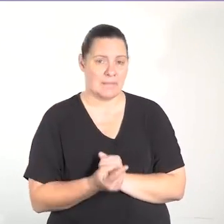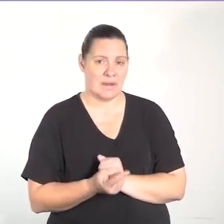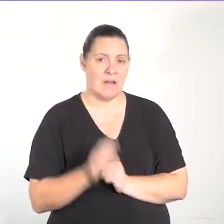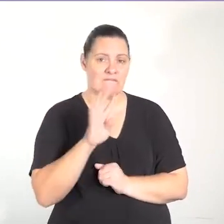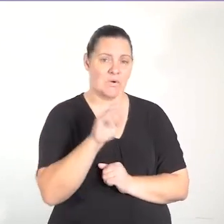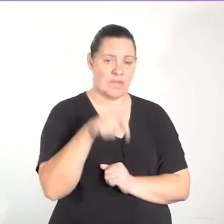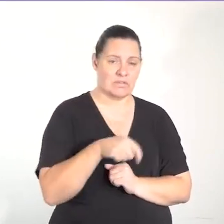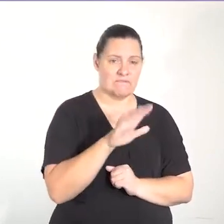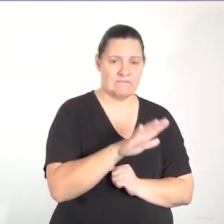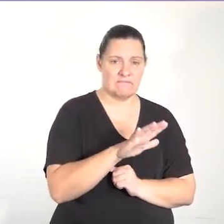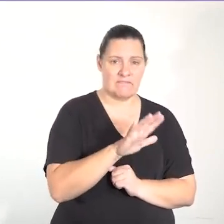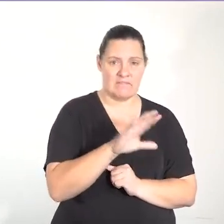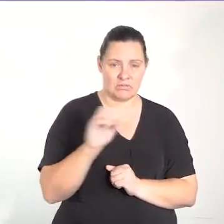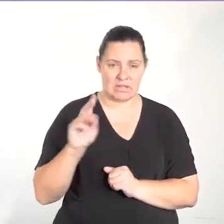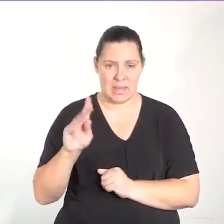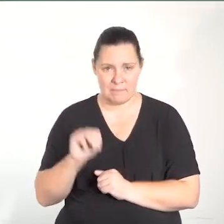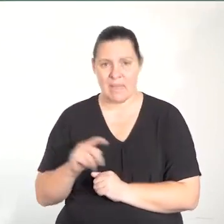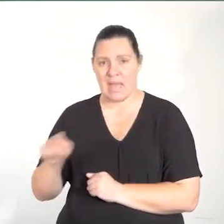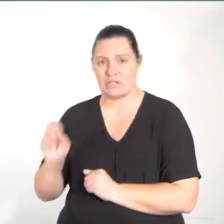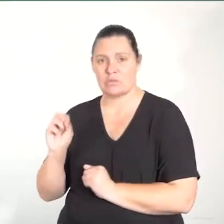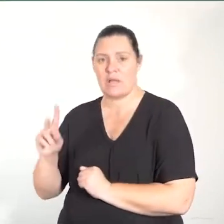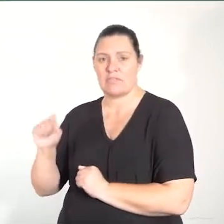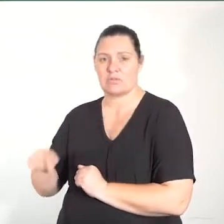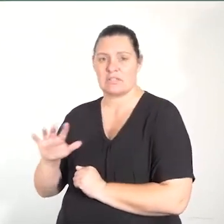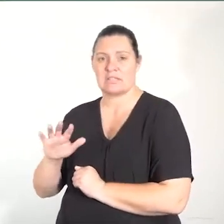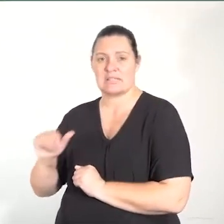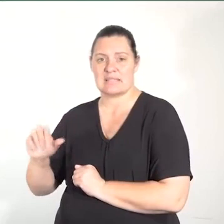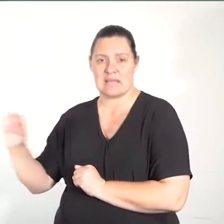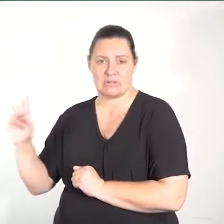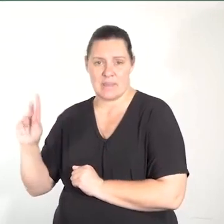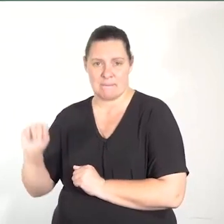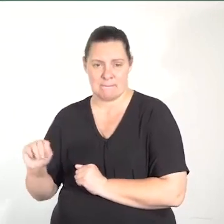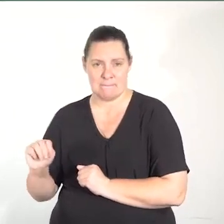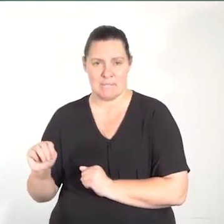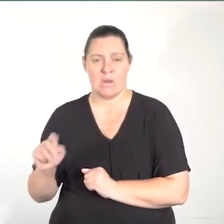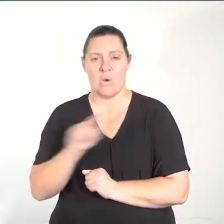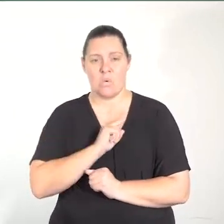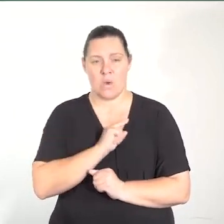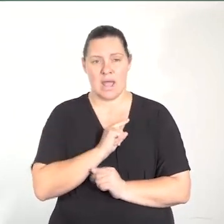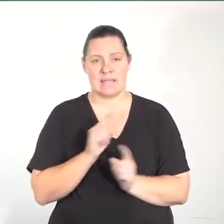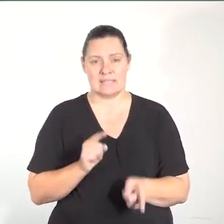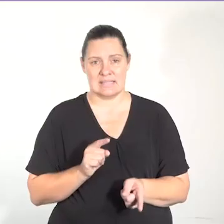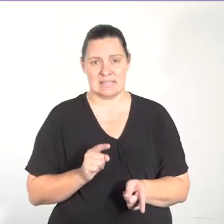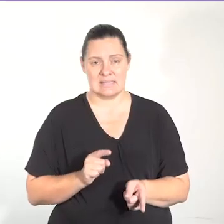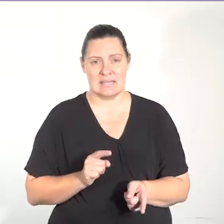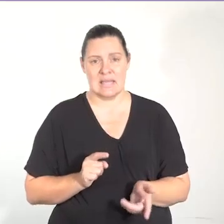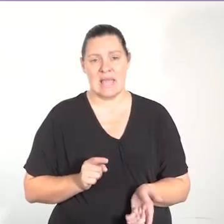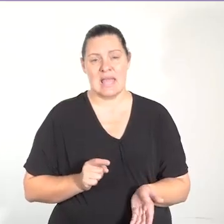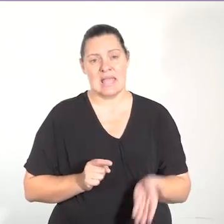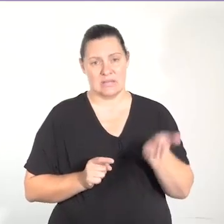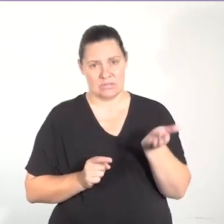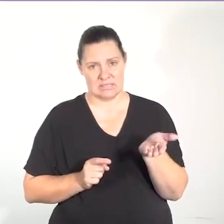happened between the 4,500 kilometers and the 12,600 kilometers? So because our distance